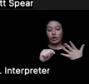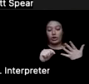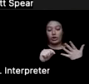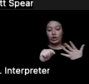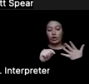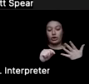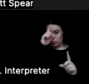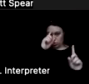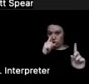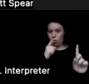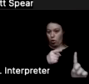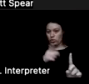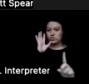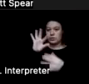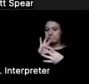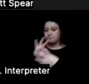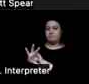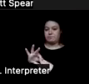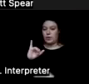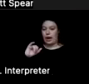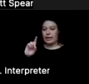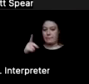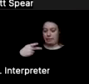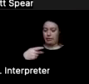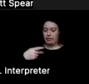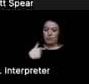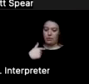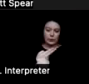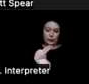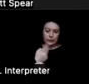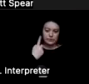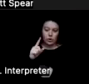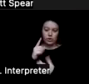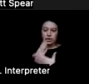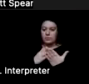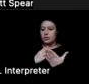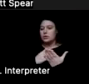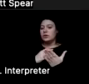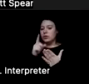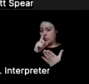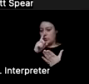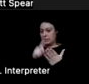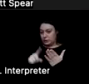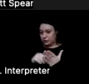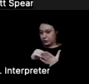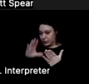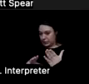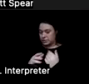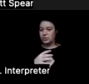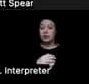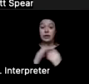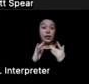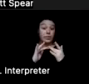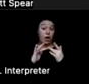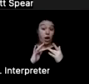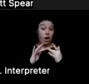And we use it with a lot of our summer research students. And the online versions, MyIDP and Chem IDP,